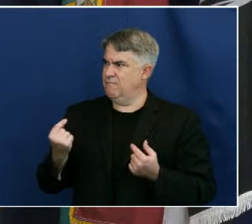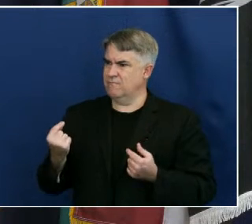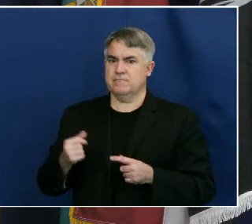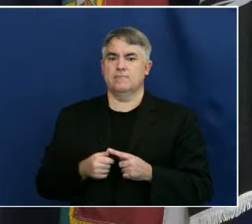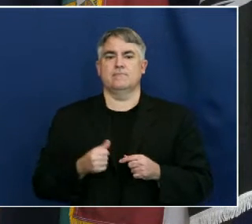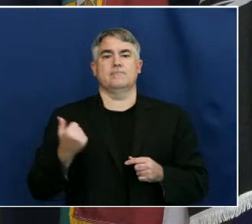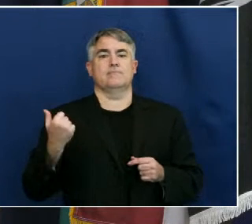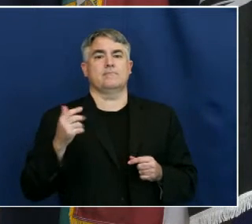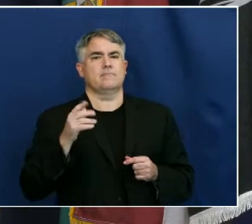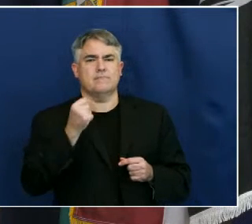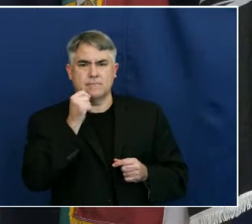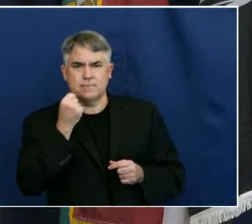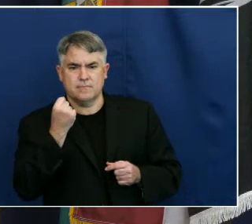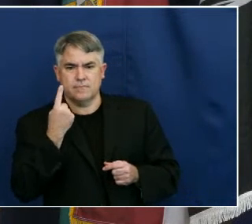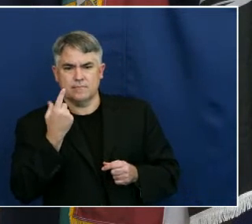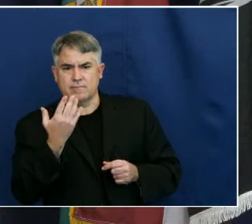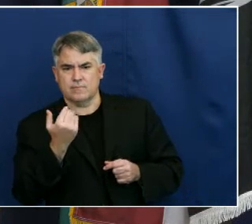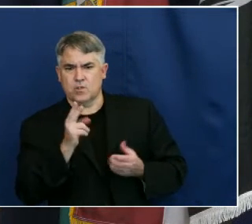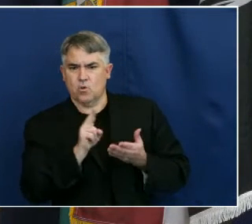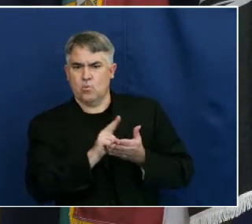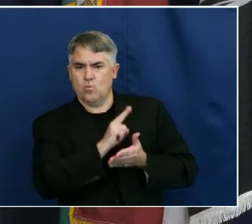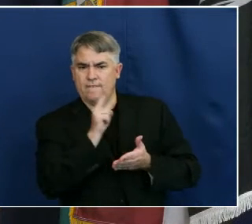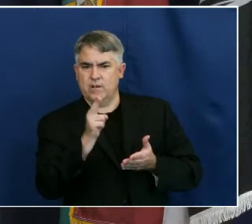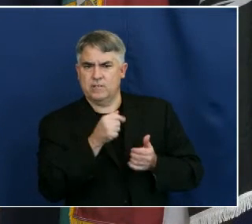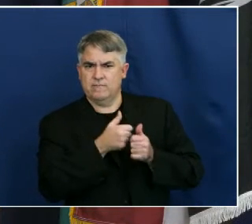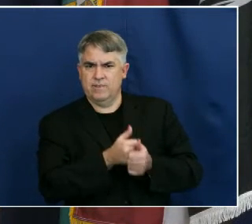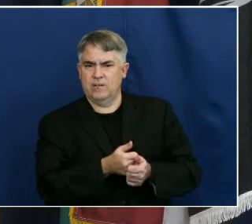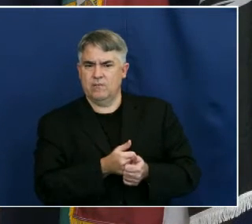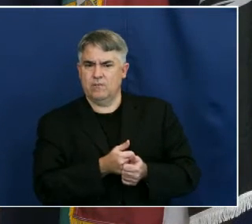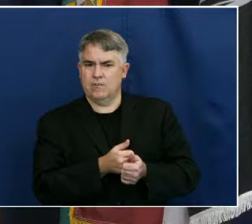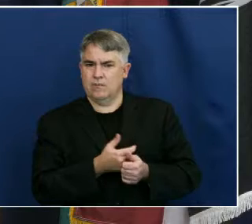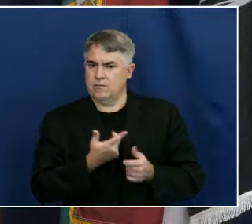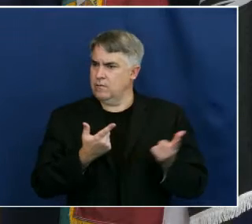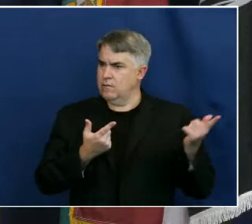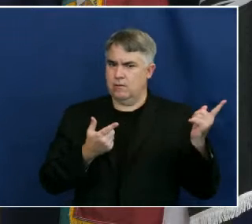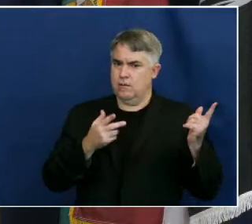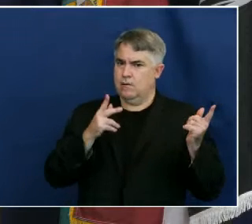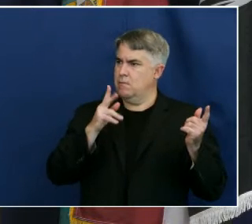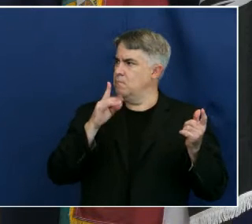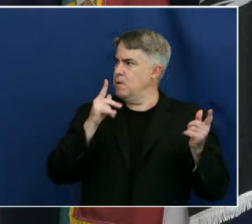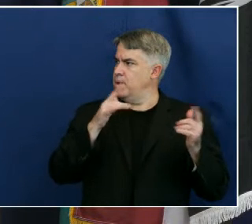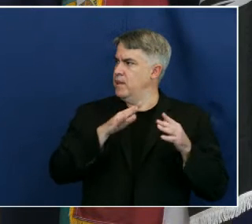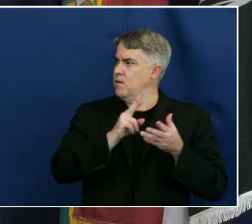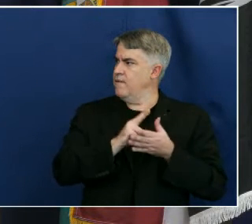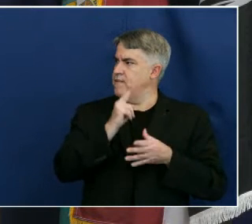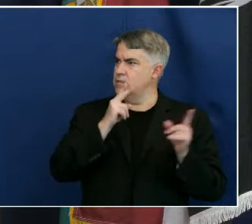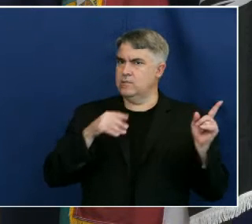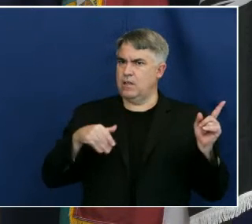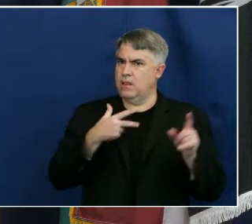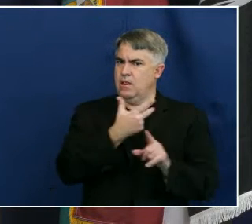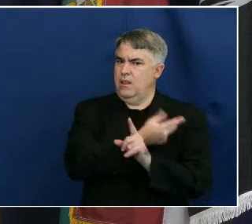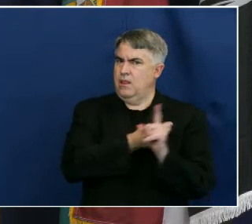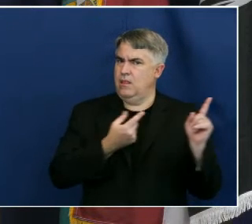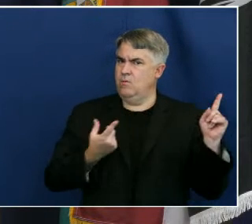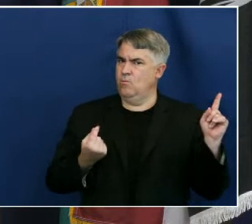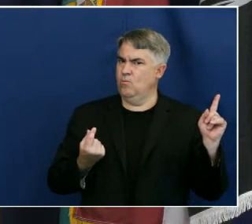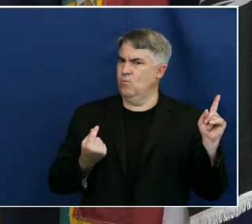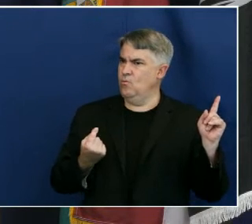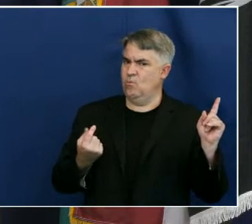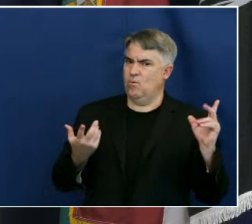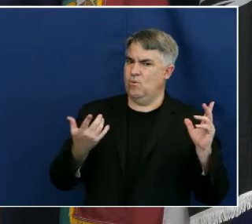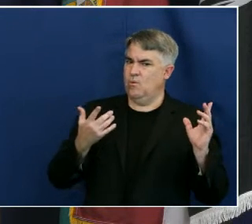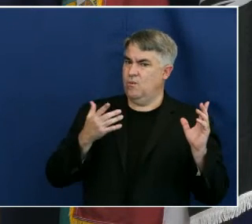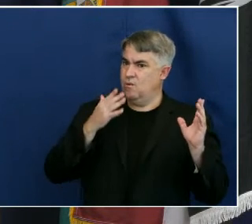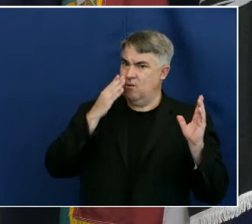I'm sorry, Mackenzie, what do you mean, are universities? Like public universities, are they bound to roll out vaccines to their own faculty, staff, students based